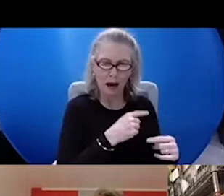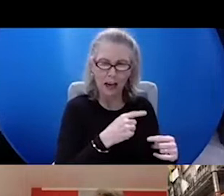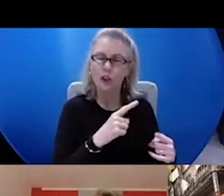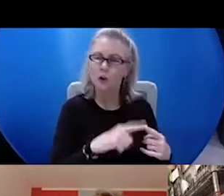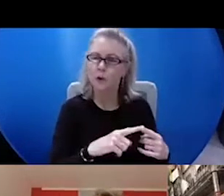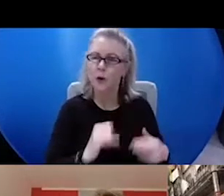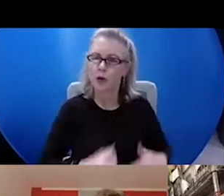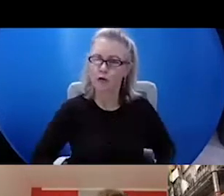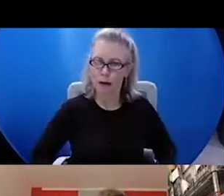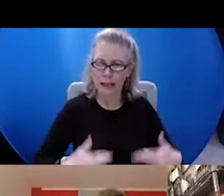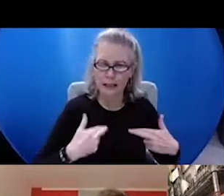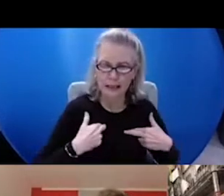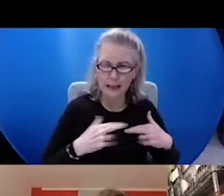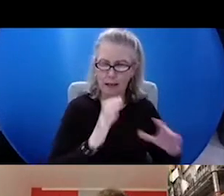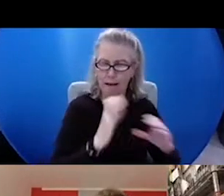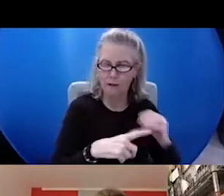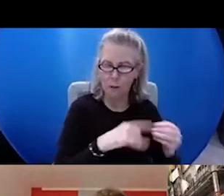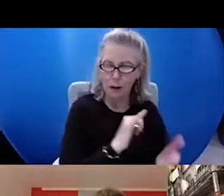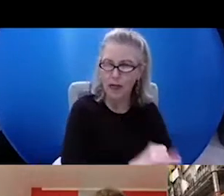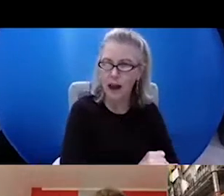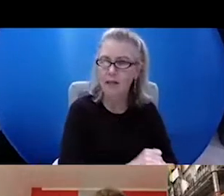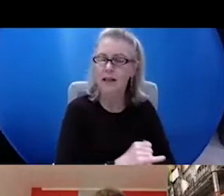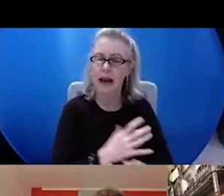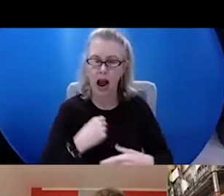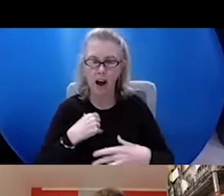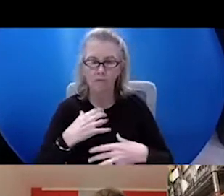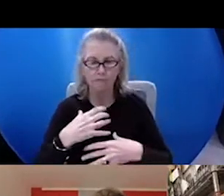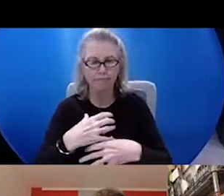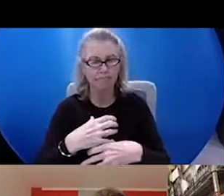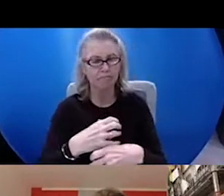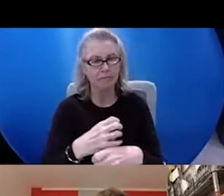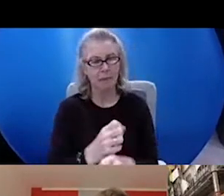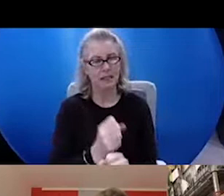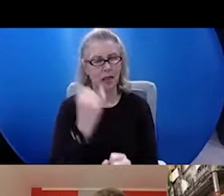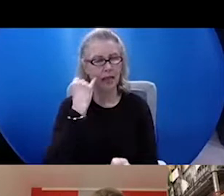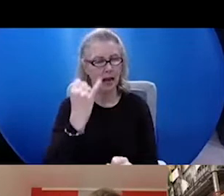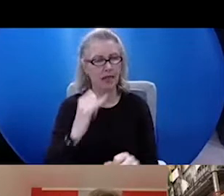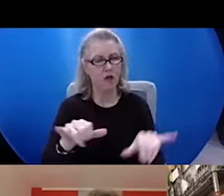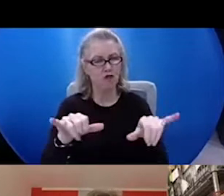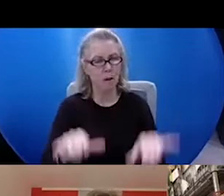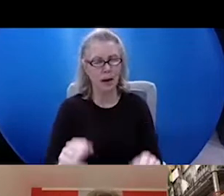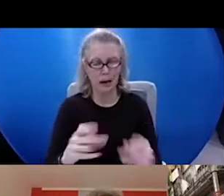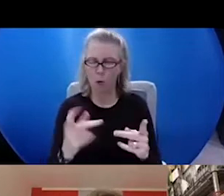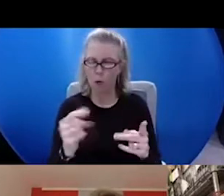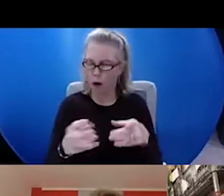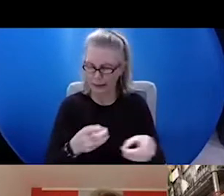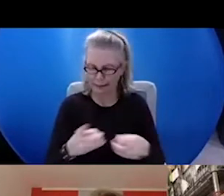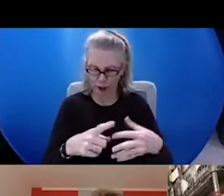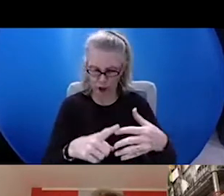residency, residere in Latin, encapsulating the idea of remaining at a place, settling, but also